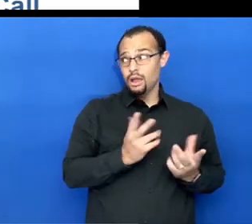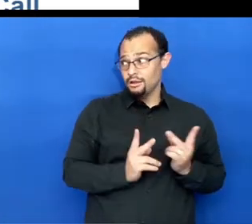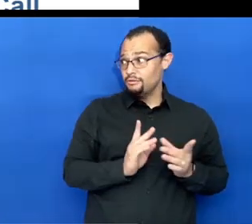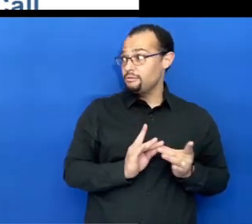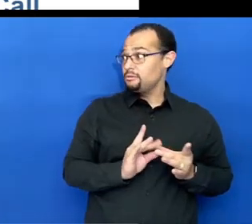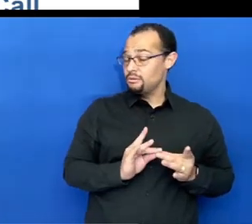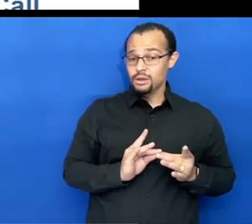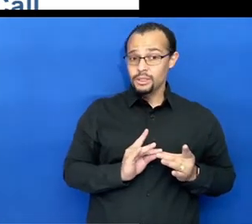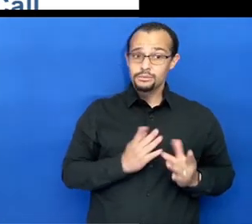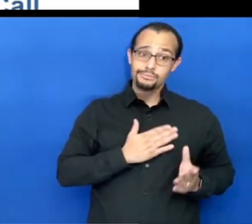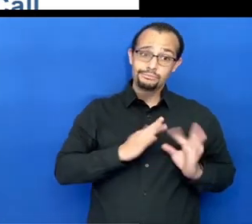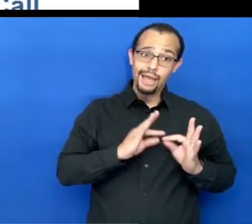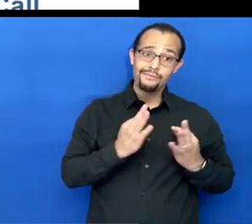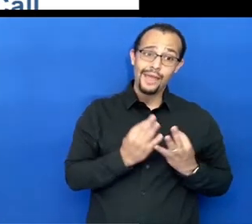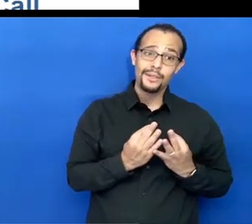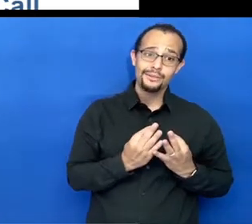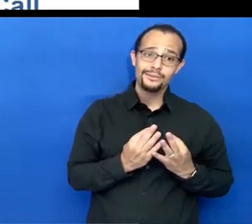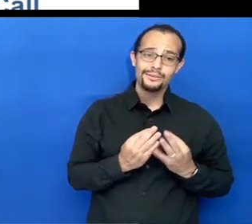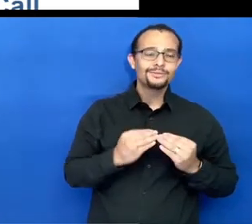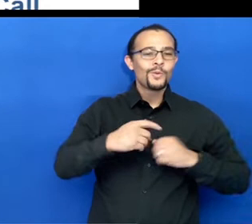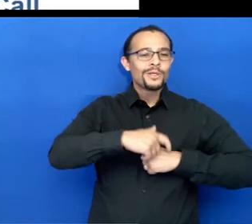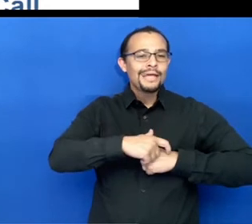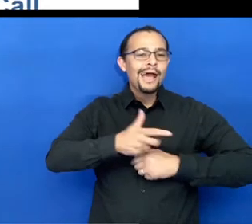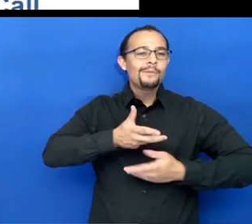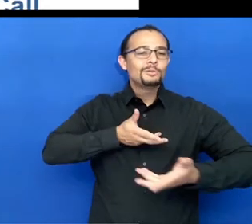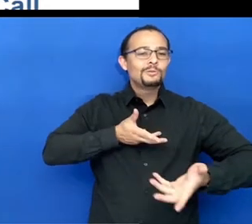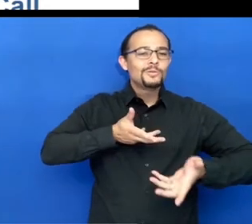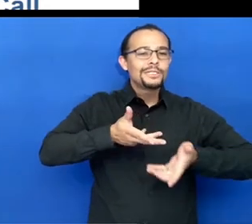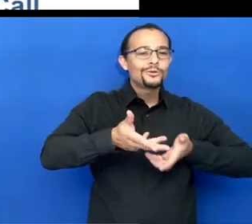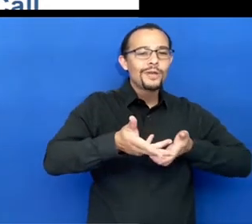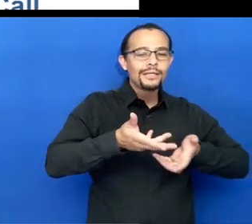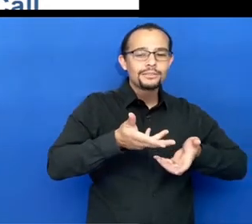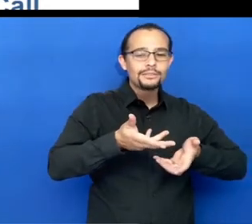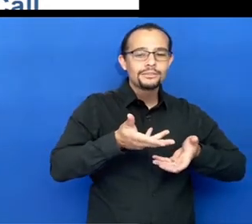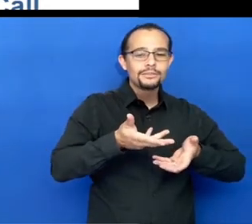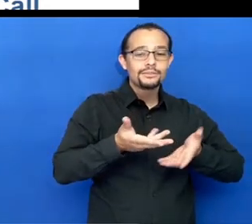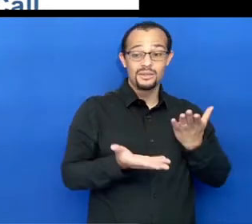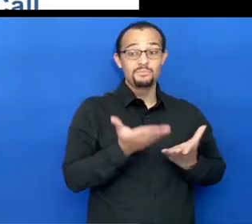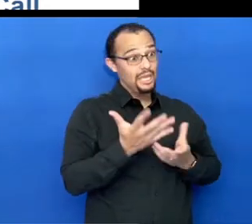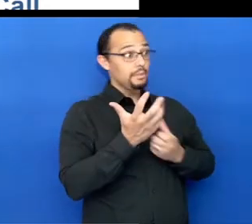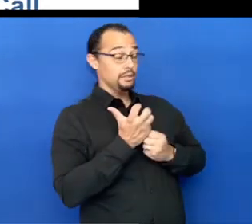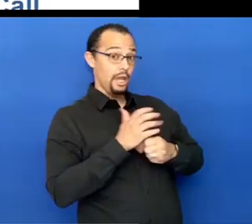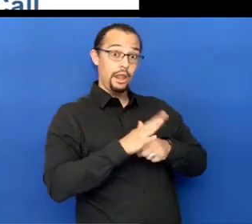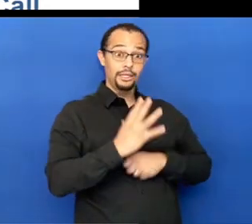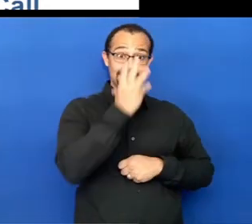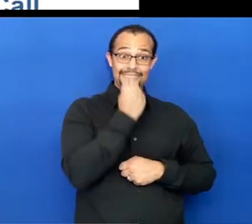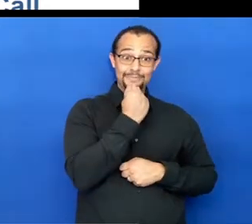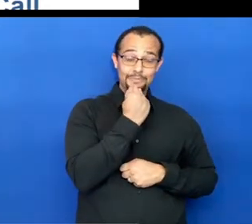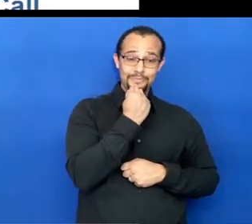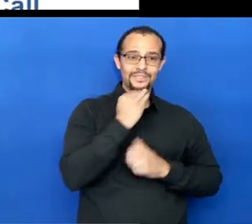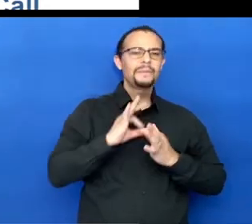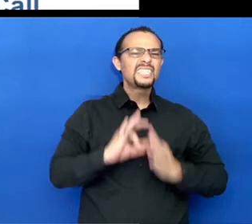Many of us are saying now family, the opportunity to have that interaction. opportunity to have more time to do those things that